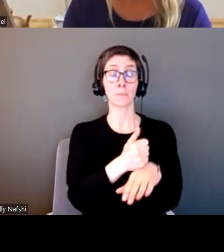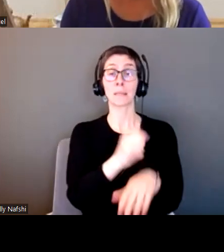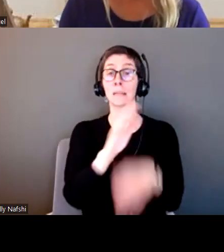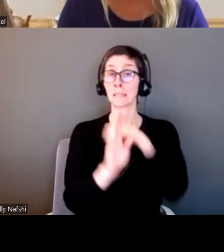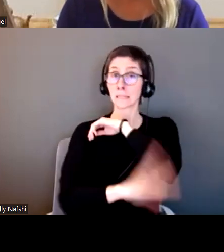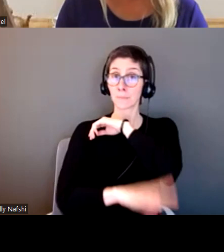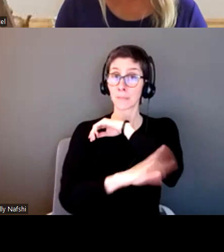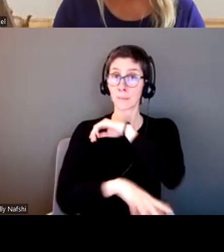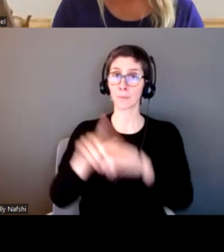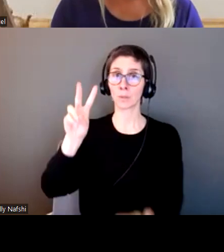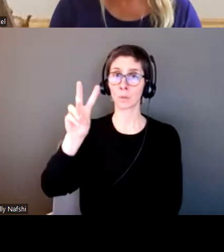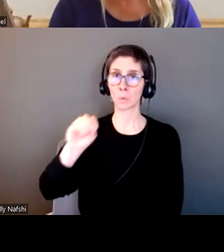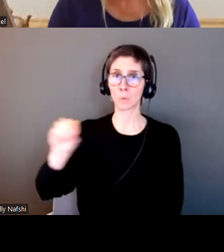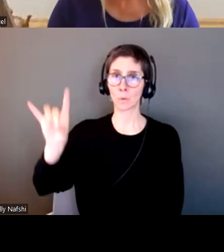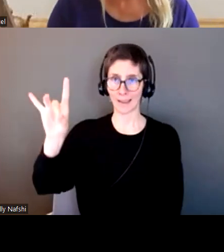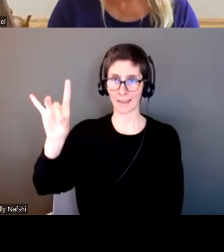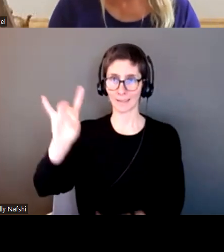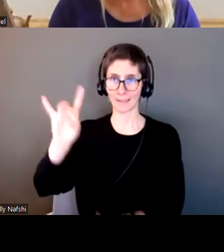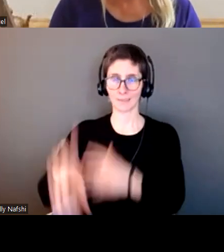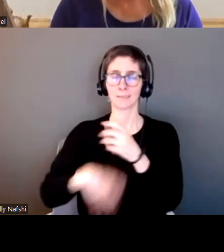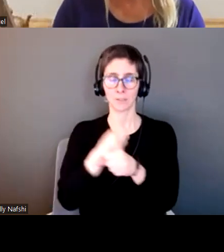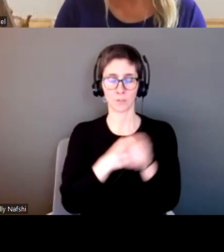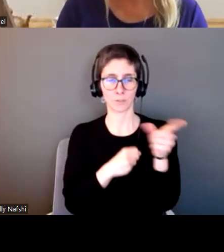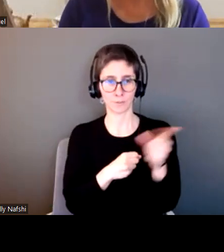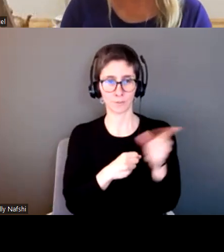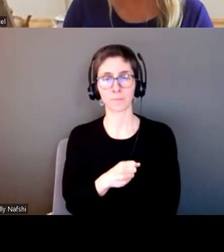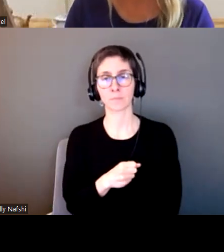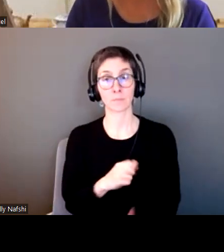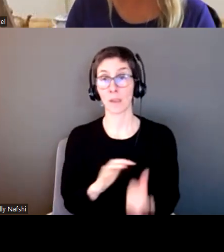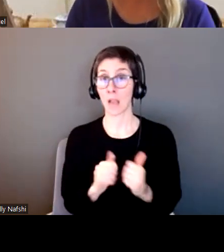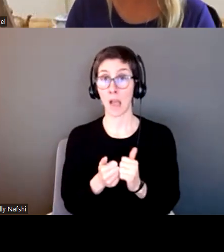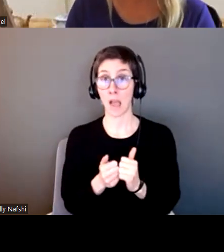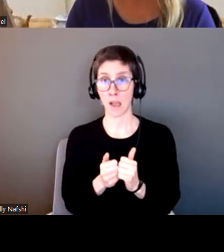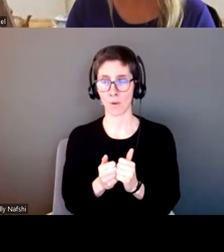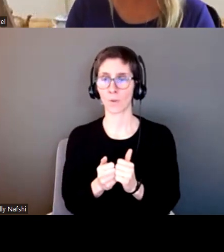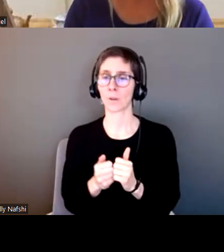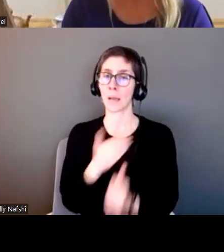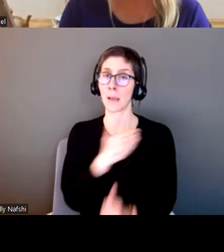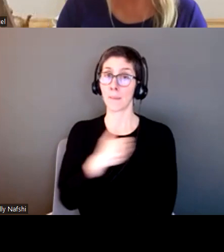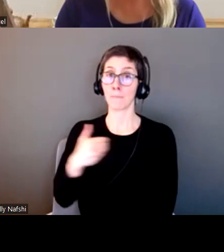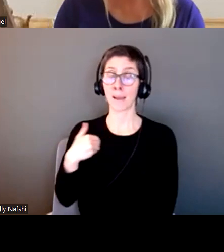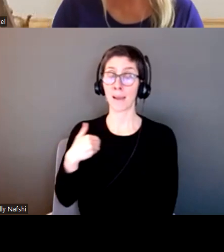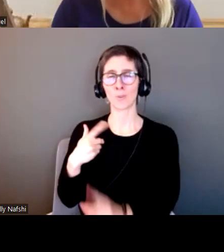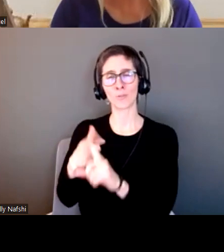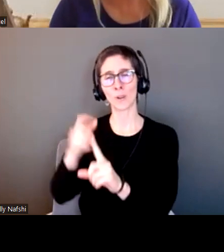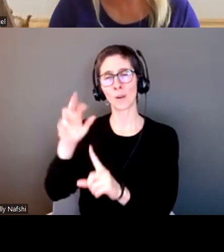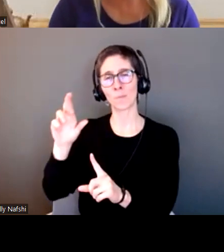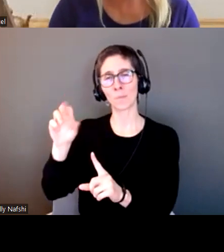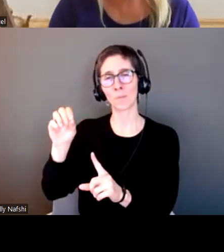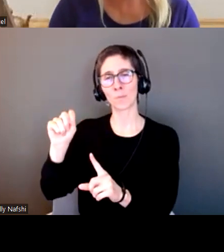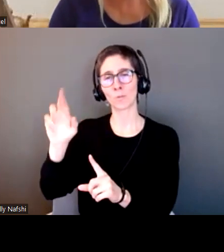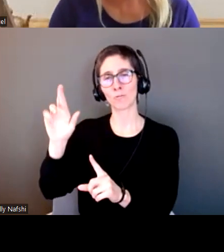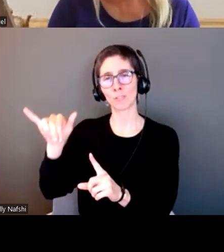and we were approached by a member of the Rotary Club of Toronto, who actually was in the business of, had